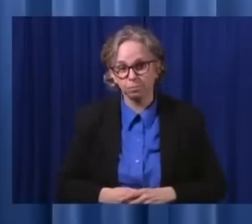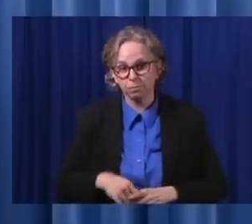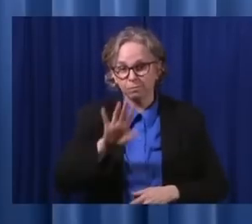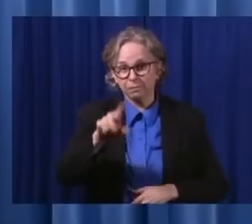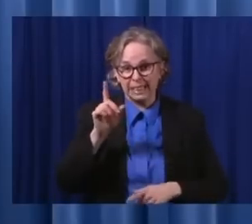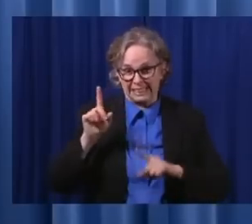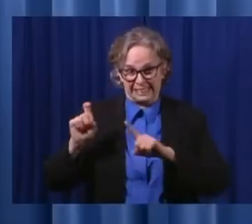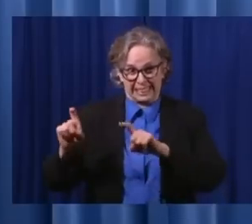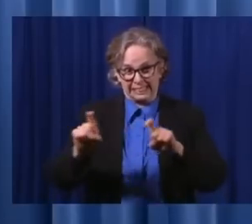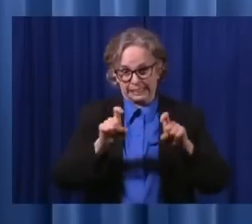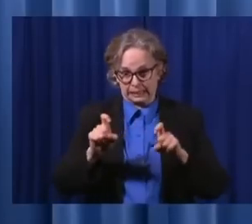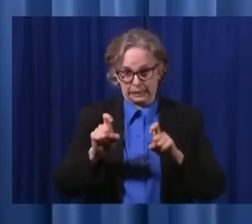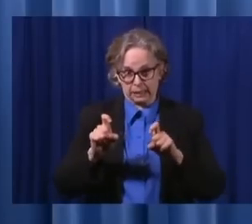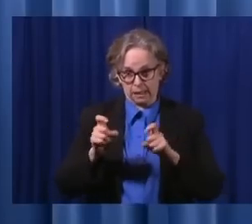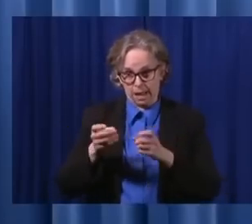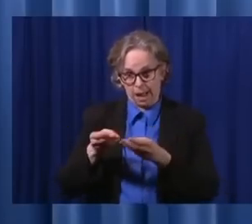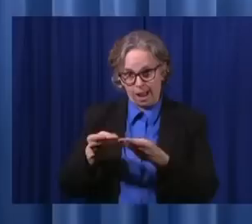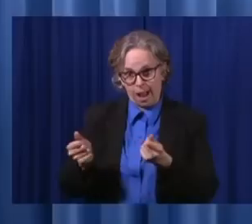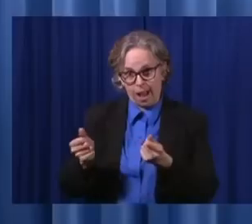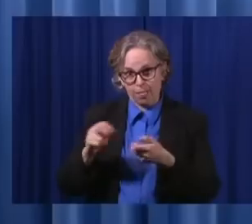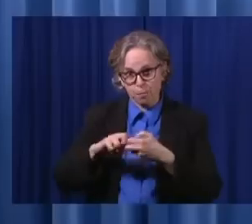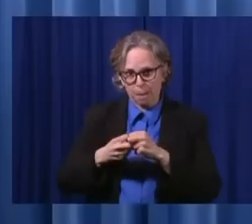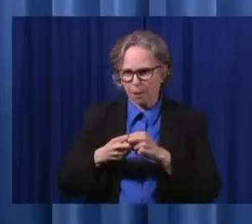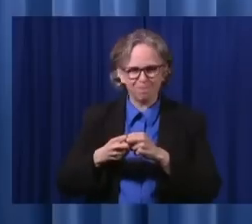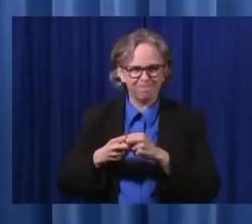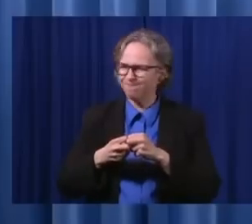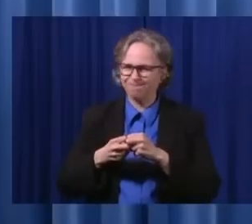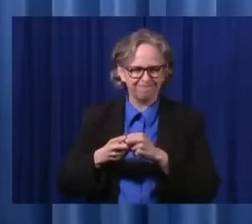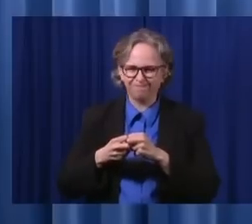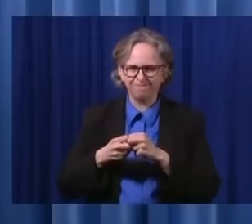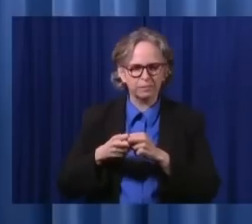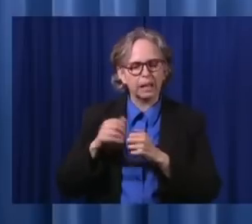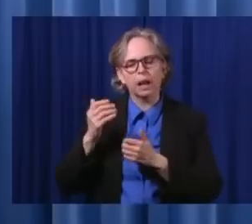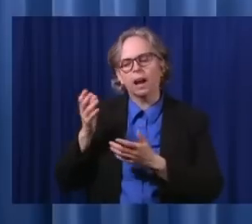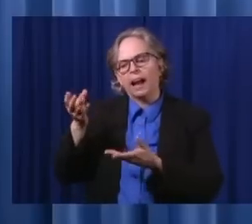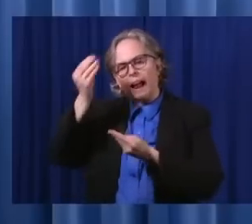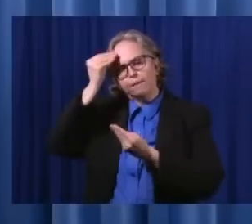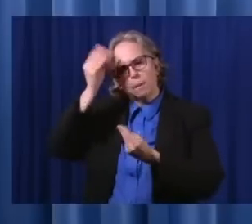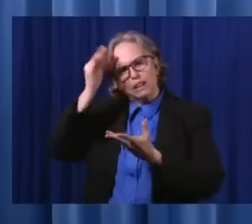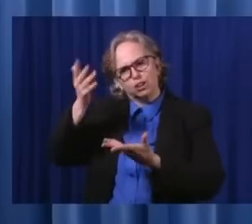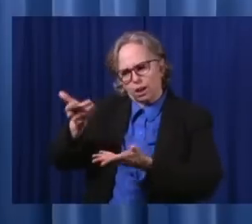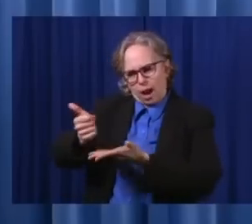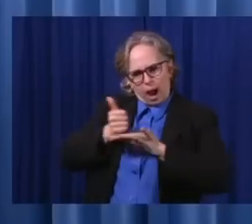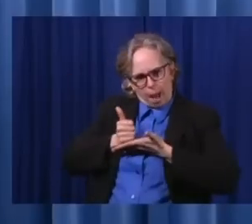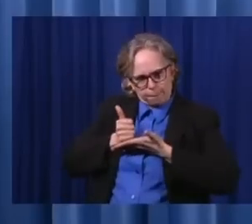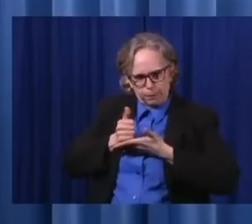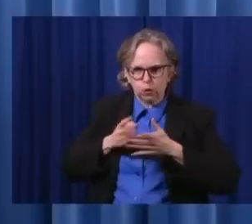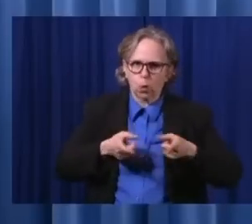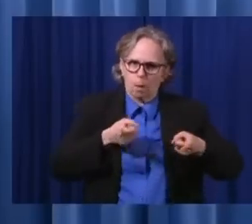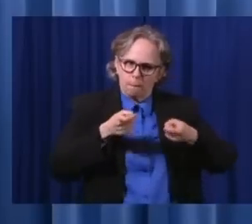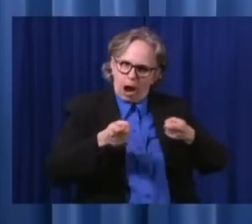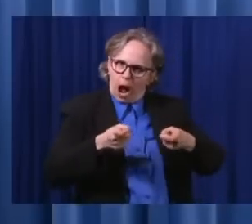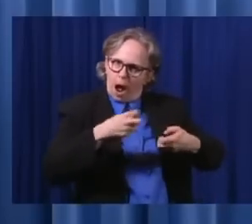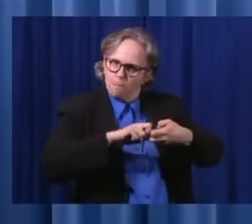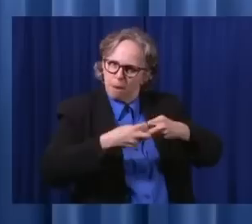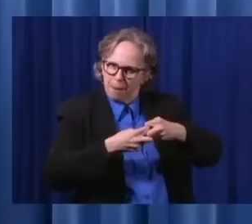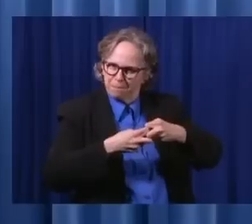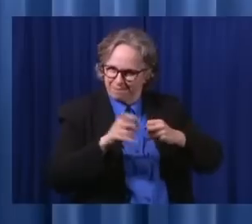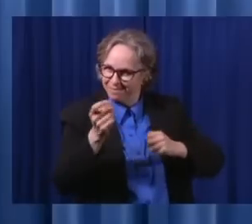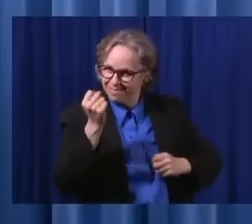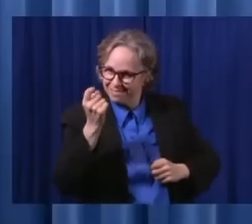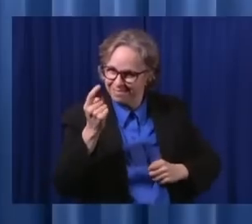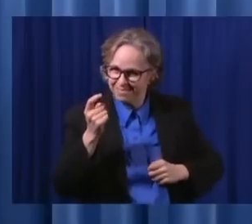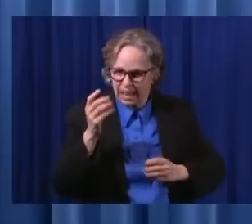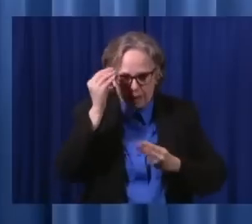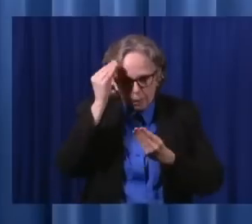a magic bullet, but it's a tool. And so we need to get that tool up. But more importantly, candidly,